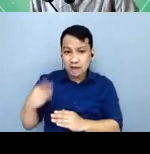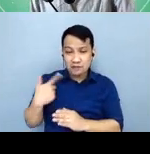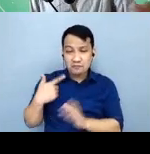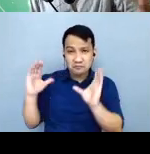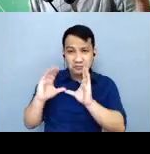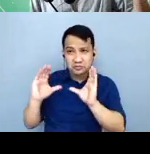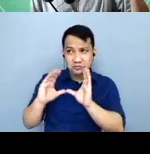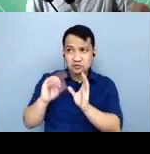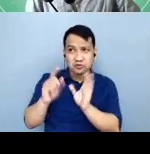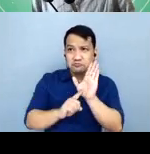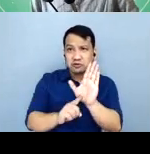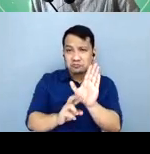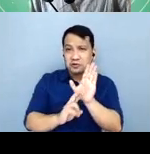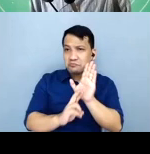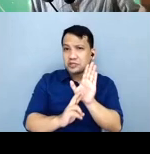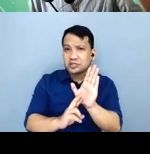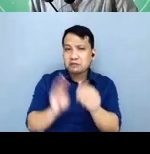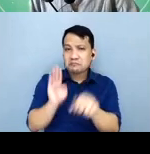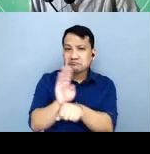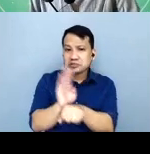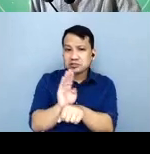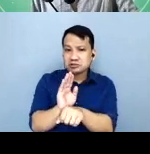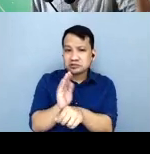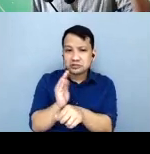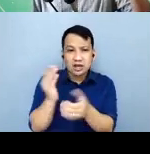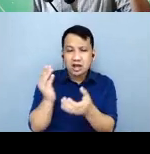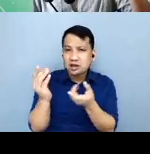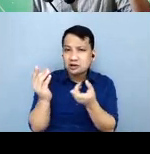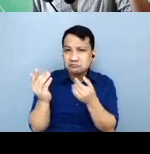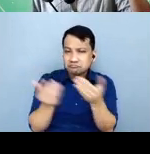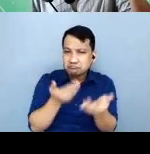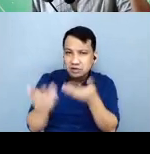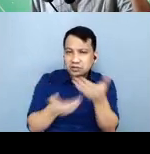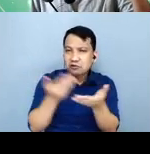practices? And the difficulty is that for that question,